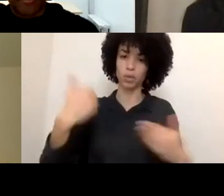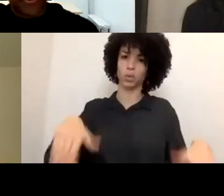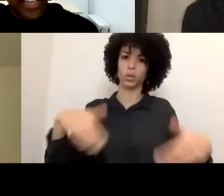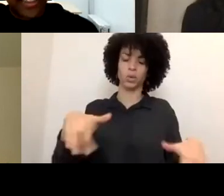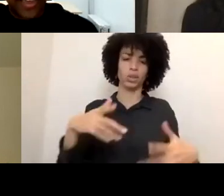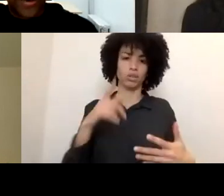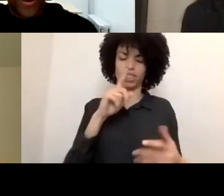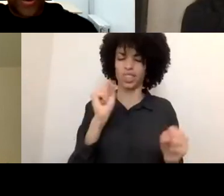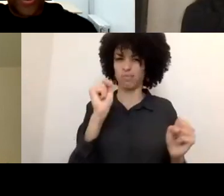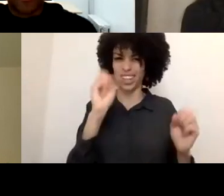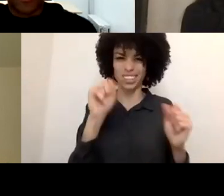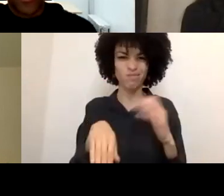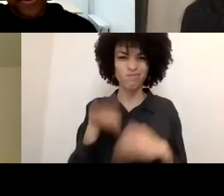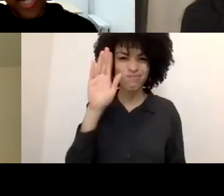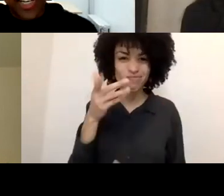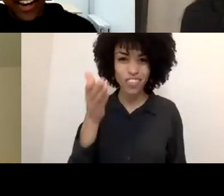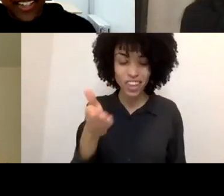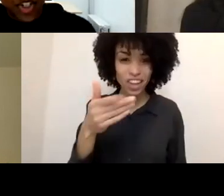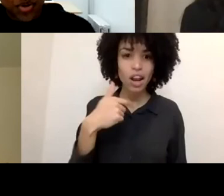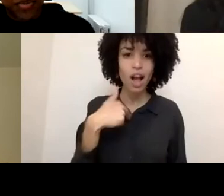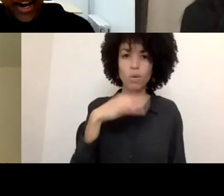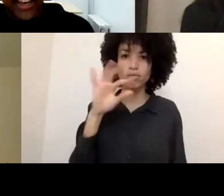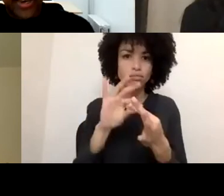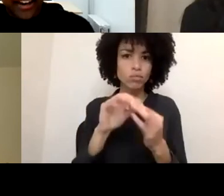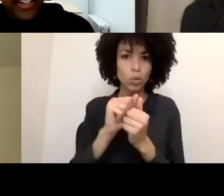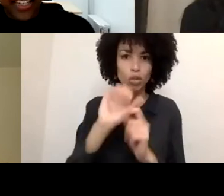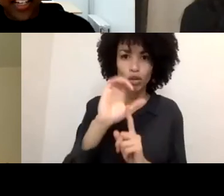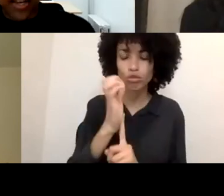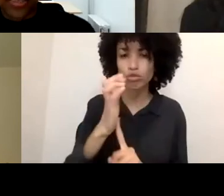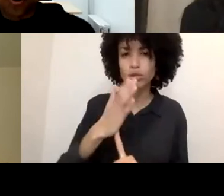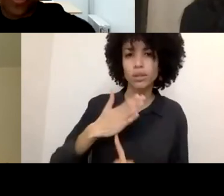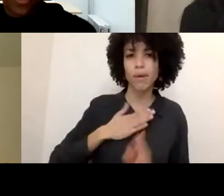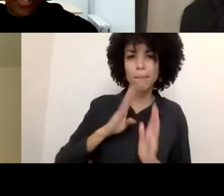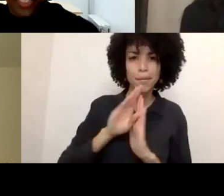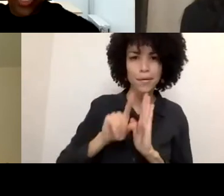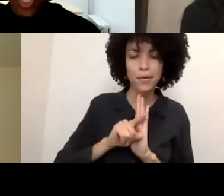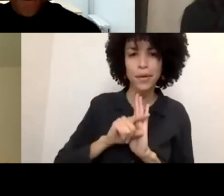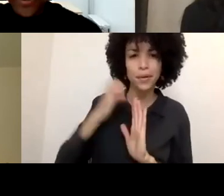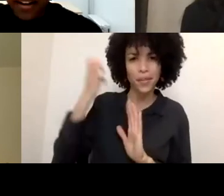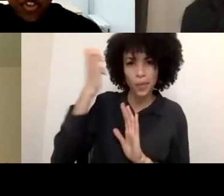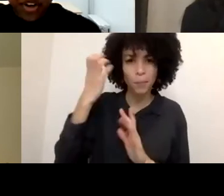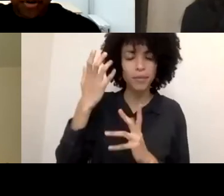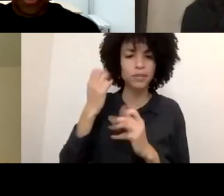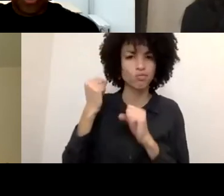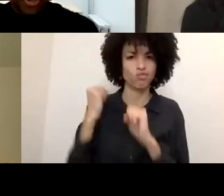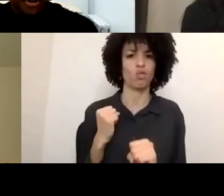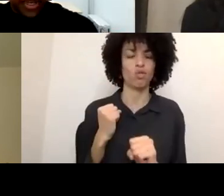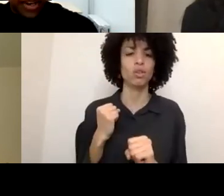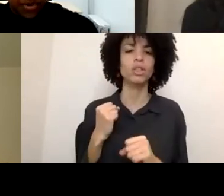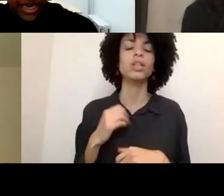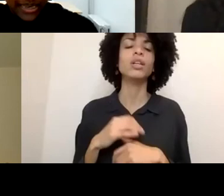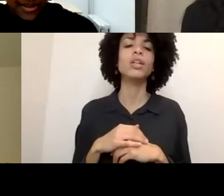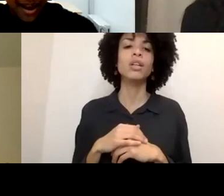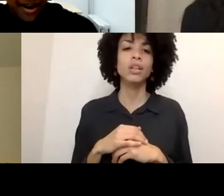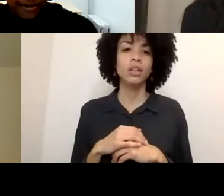incredible upbringing in that I was very much connected to my heritage, my Ethiopian heritage, but also, in